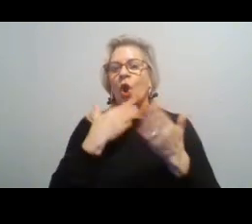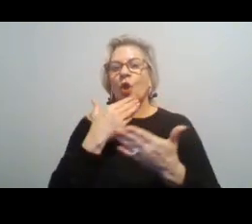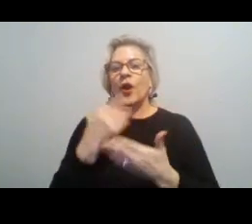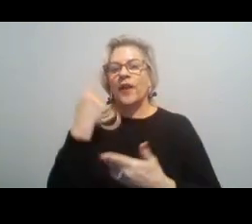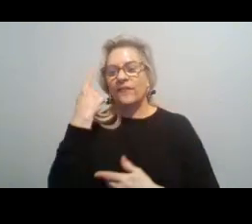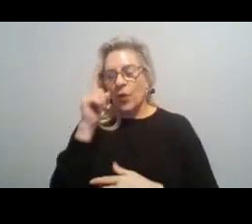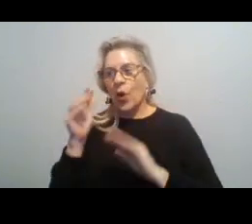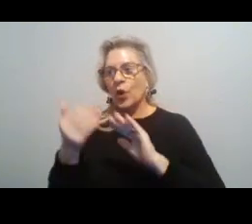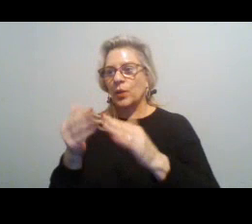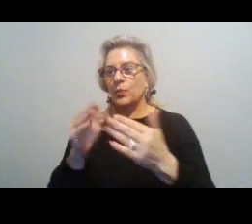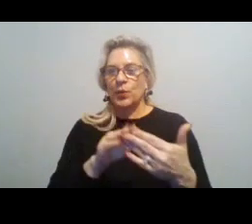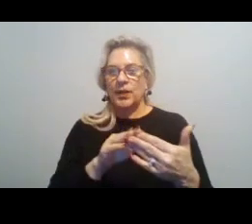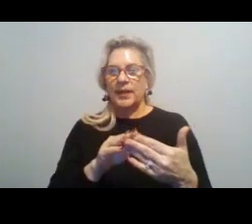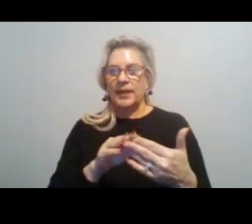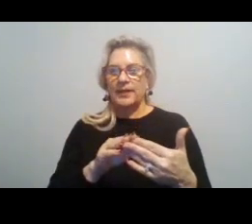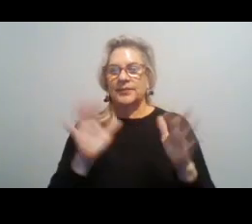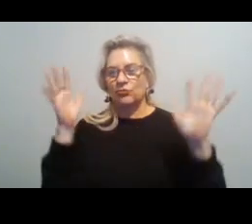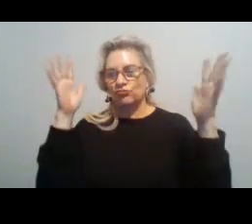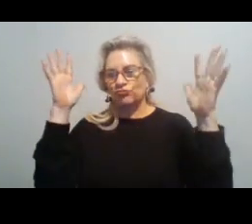community.